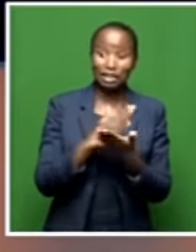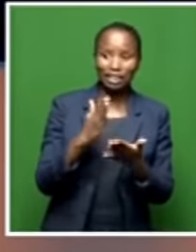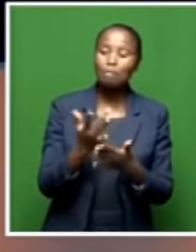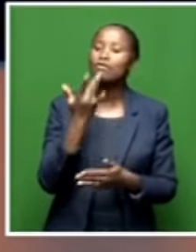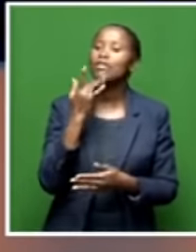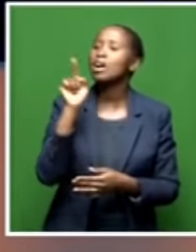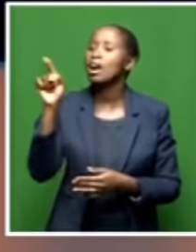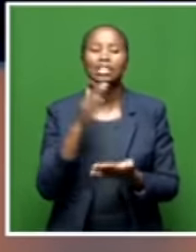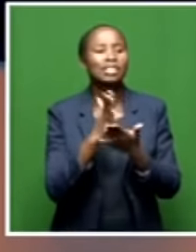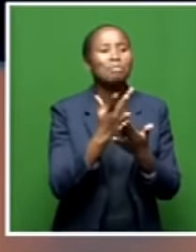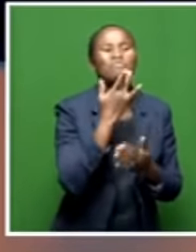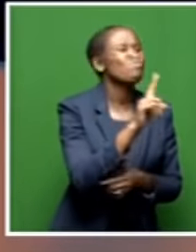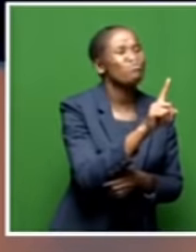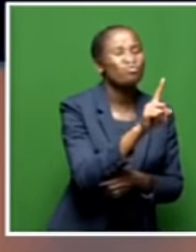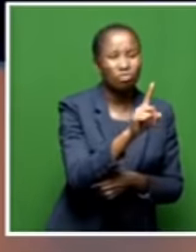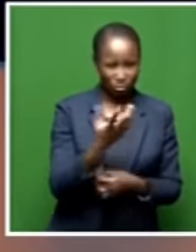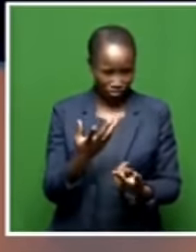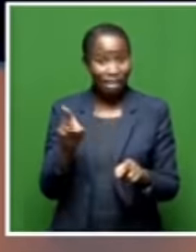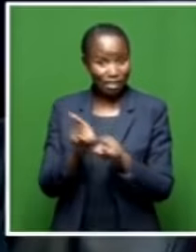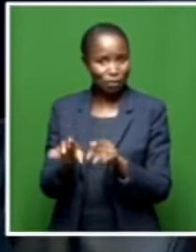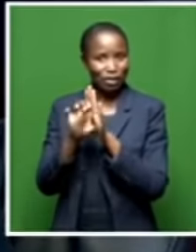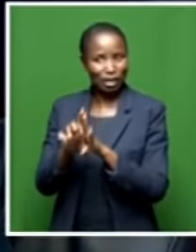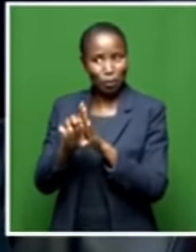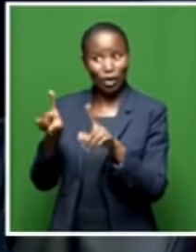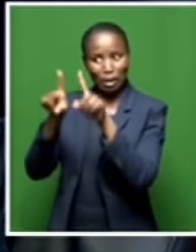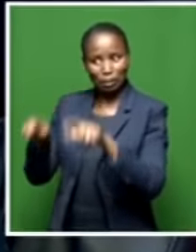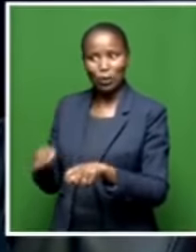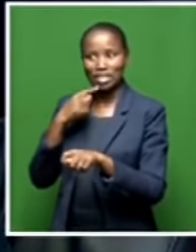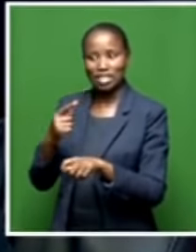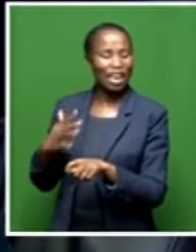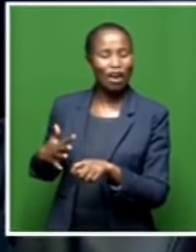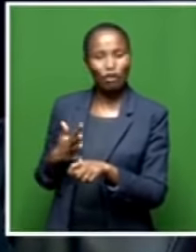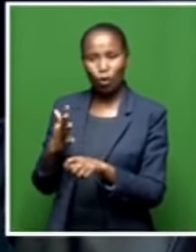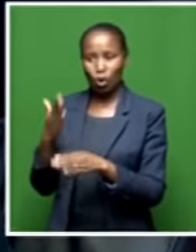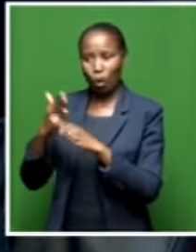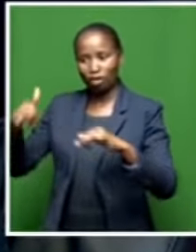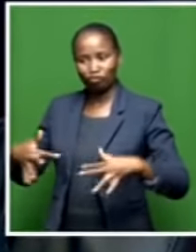free of coalitions and don't want to revert back to that 2006,